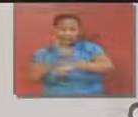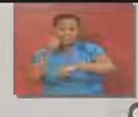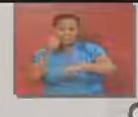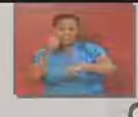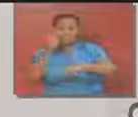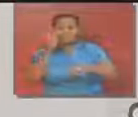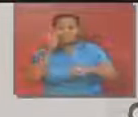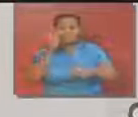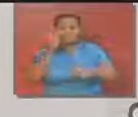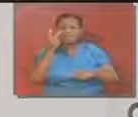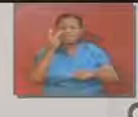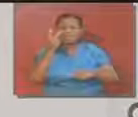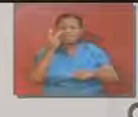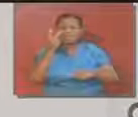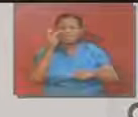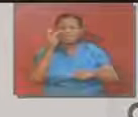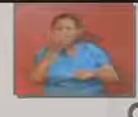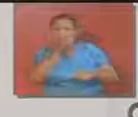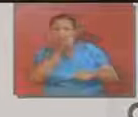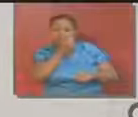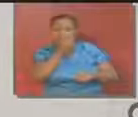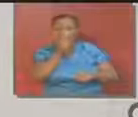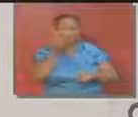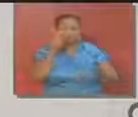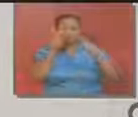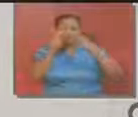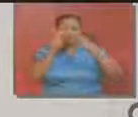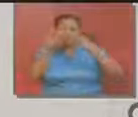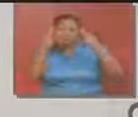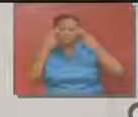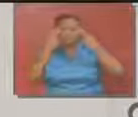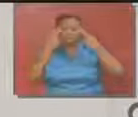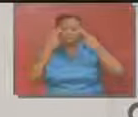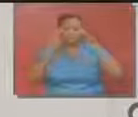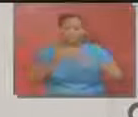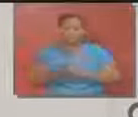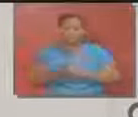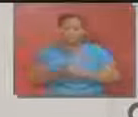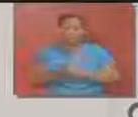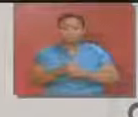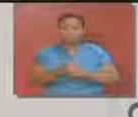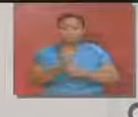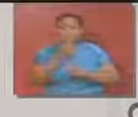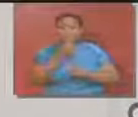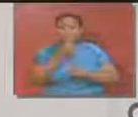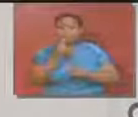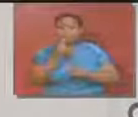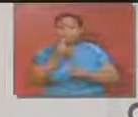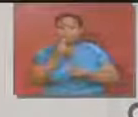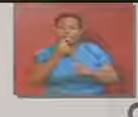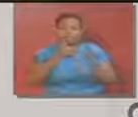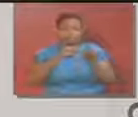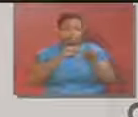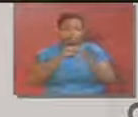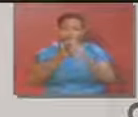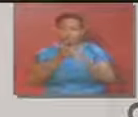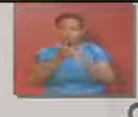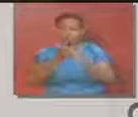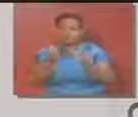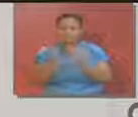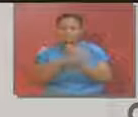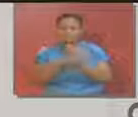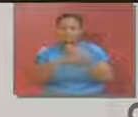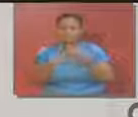have the eyes being red, the tongue, the lips, and the palms and soles of the feet being also red